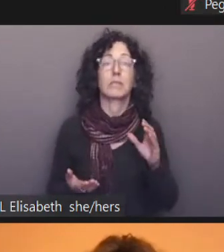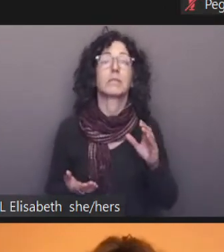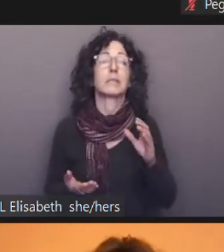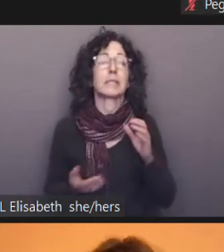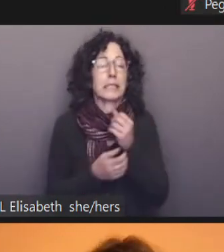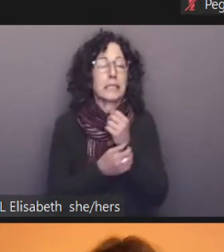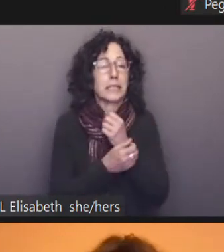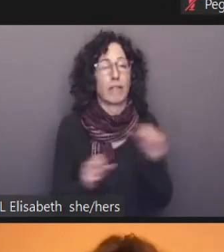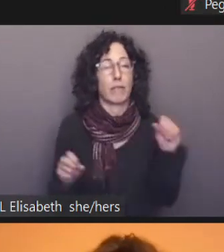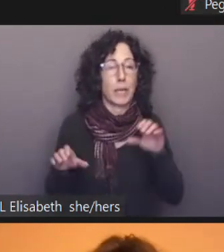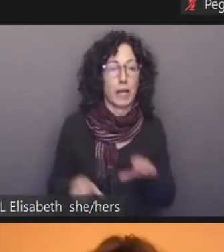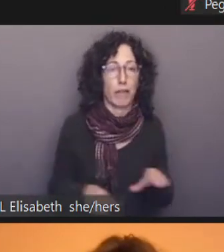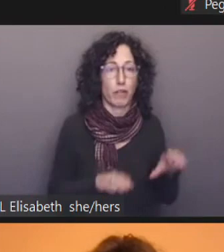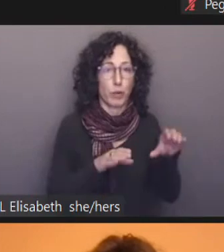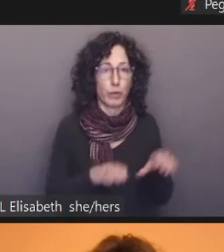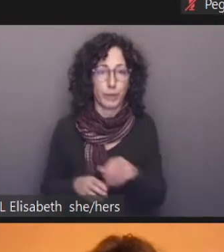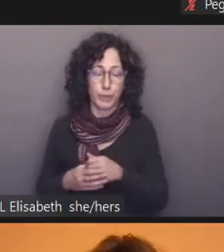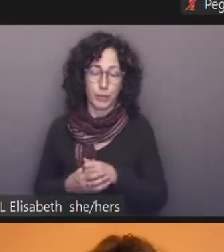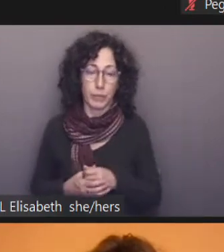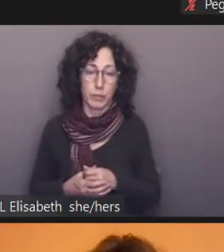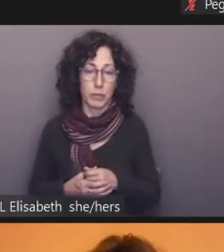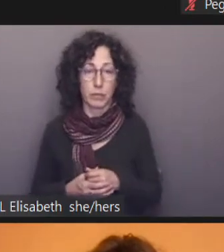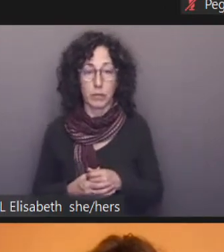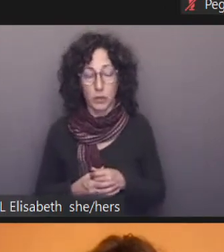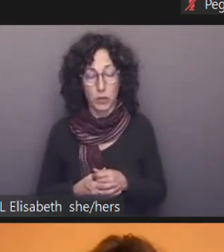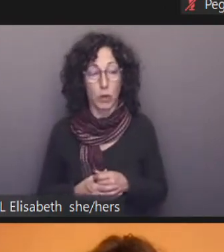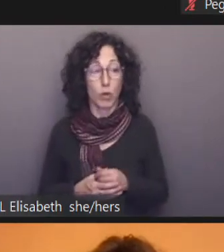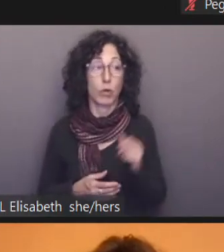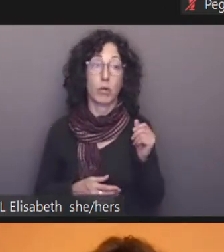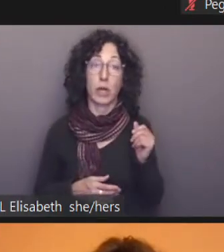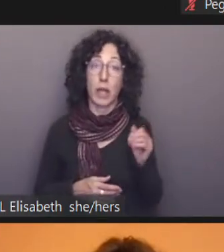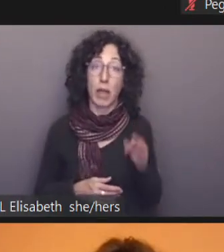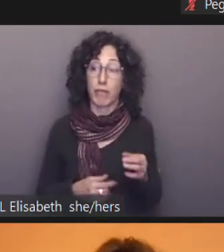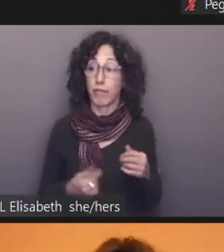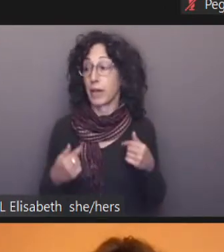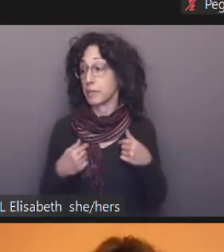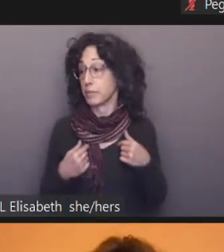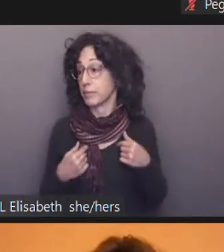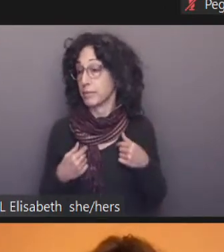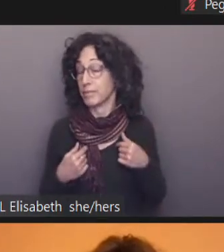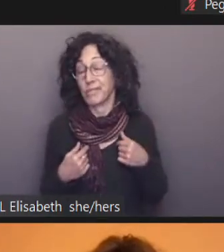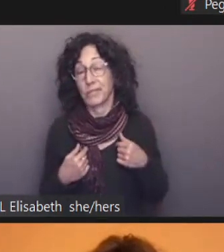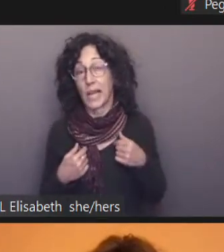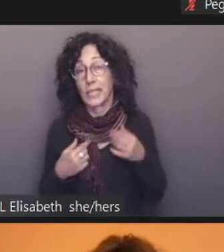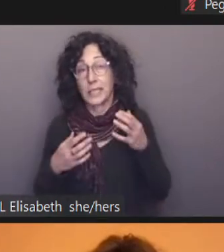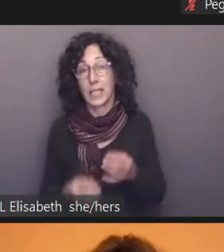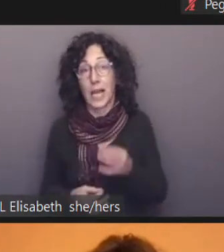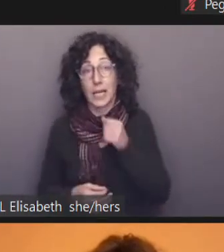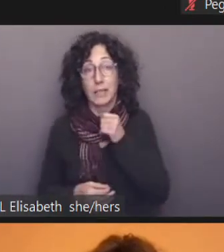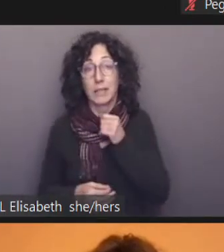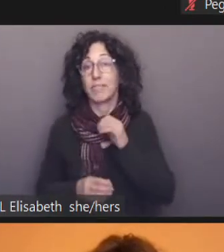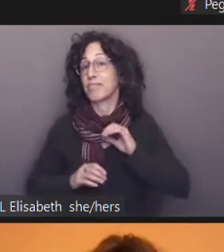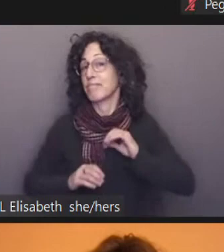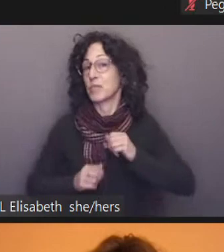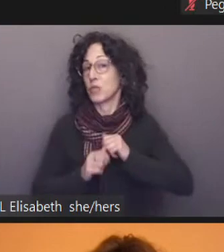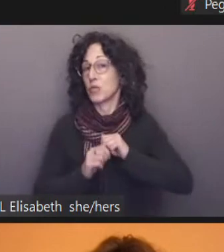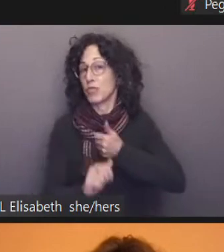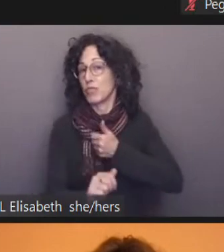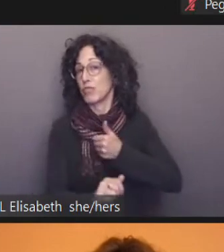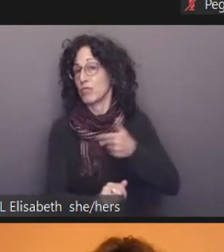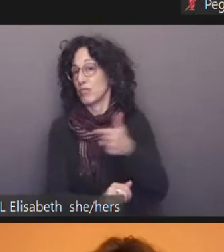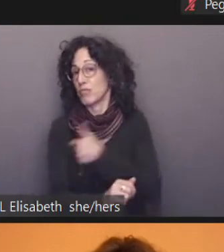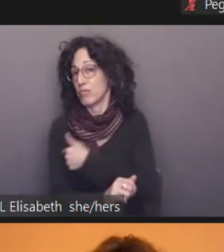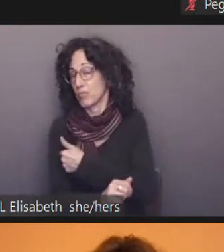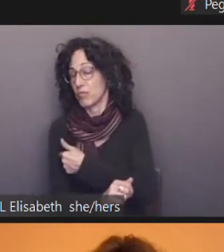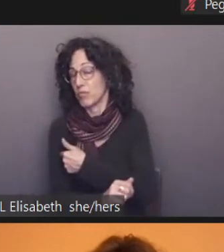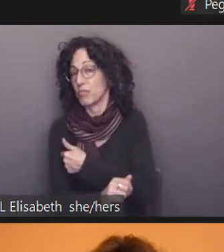as it's not, if I don't get the vaccine, I'll be perfectly okay. But if I get the vaccine, I might have a side effect, or it'll hurt me, or